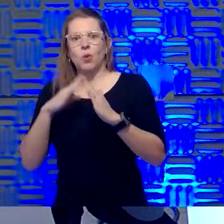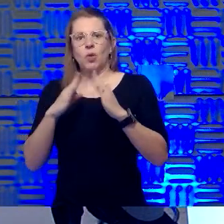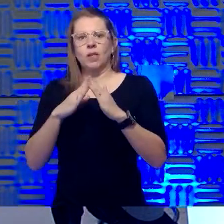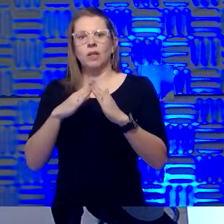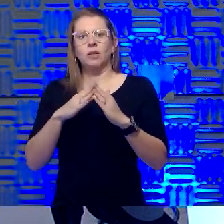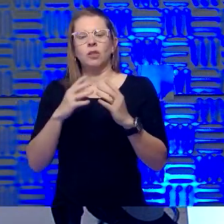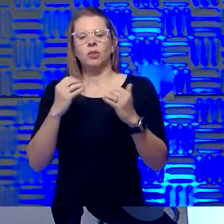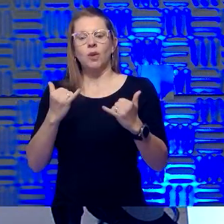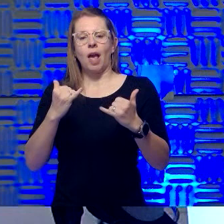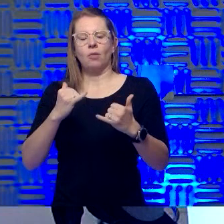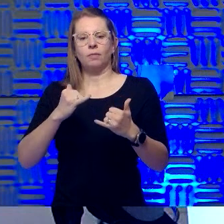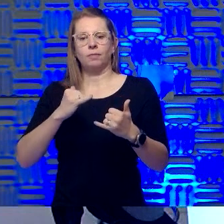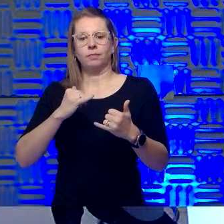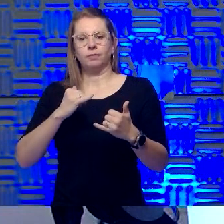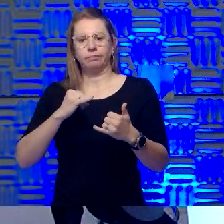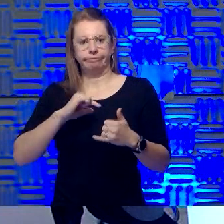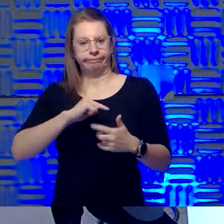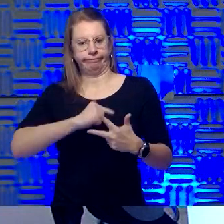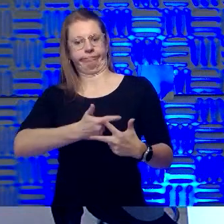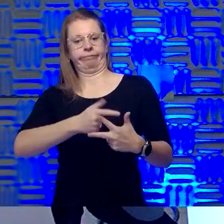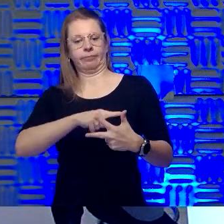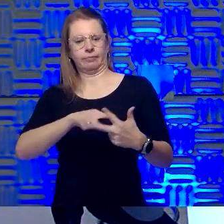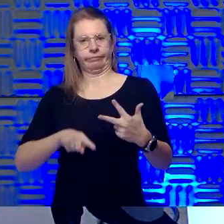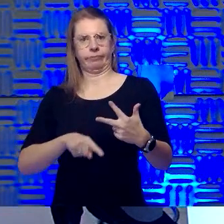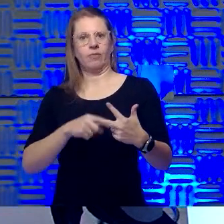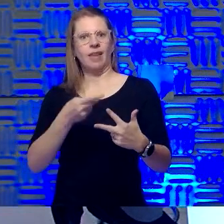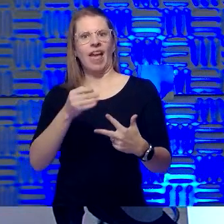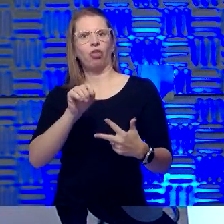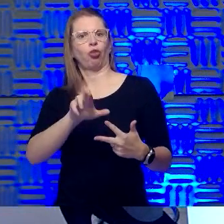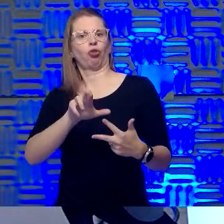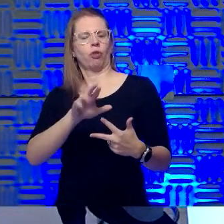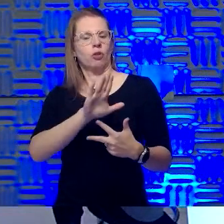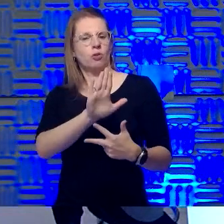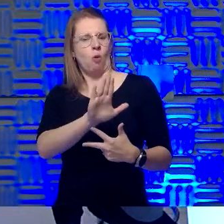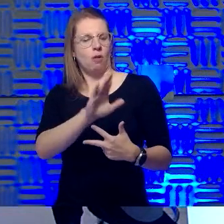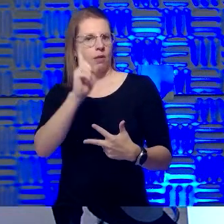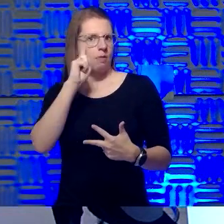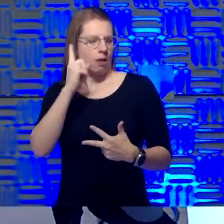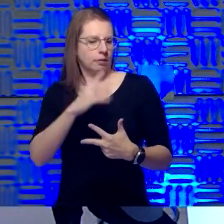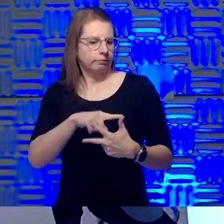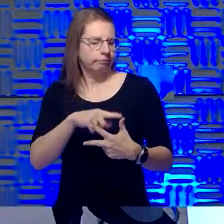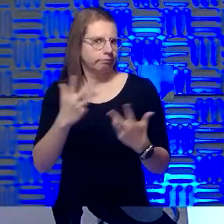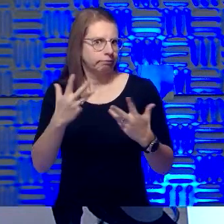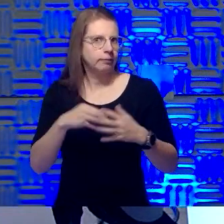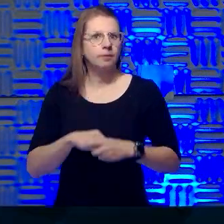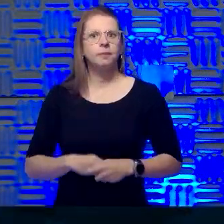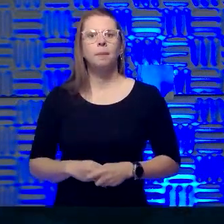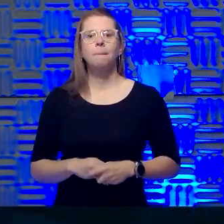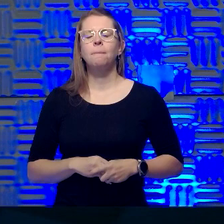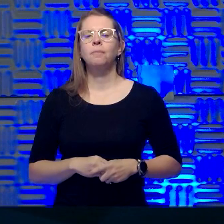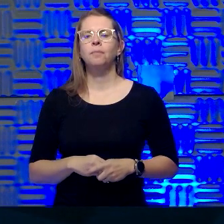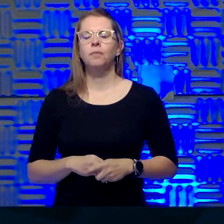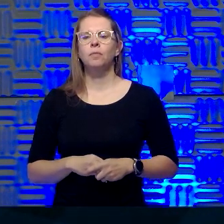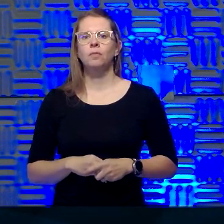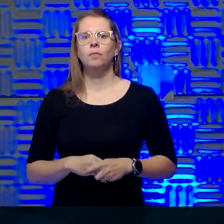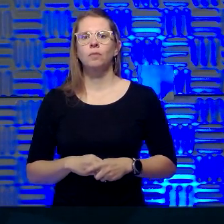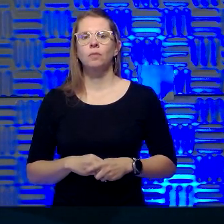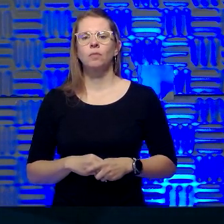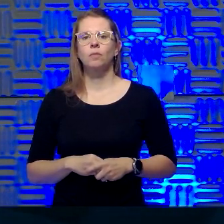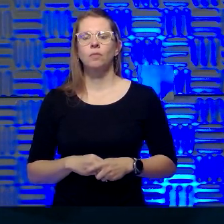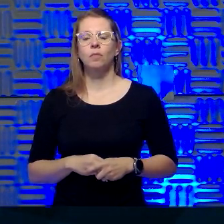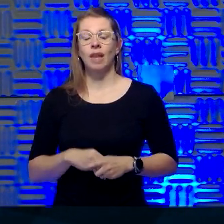there to greater Kansas. Heather, what are your thoughts about nursing homes and rural communities? What's going on out there? Well, I